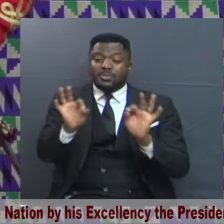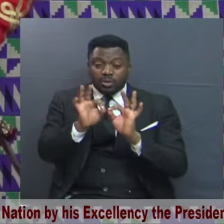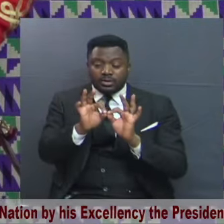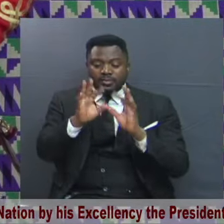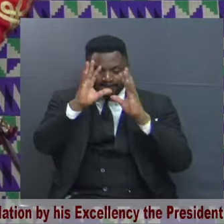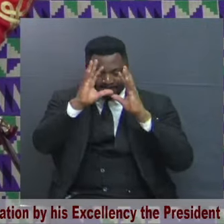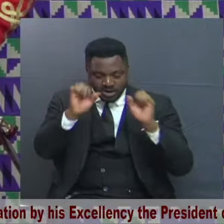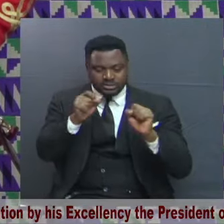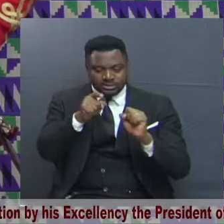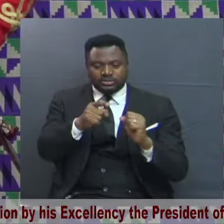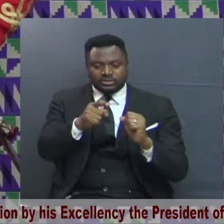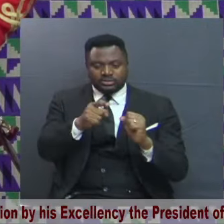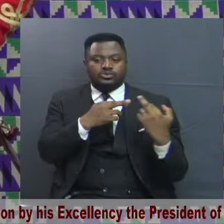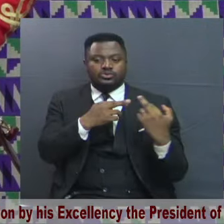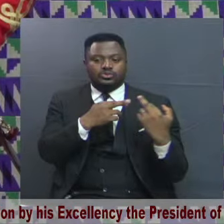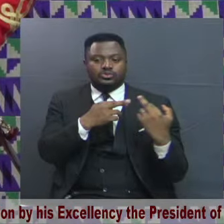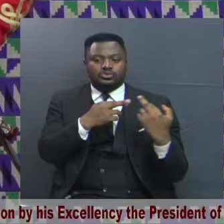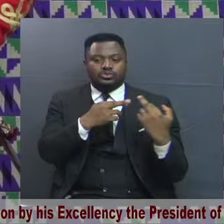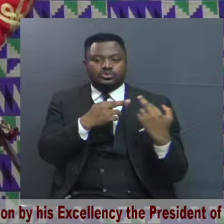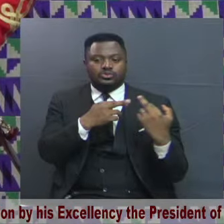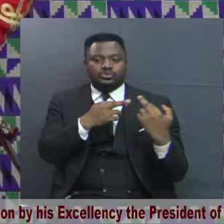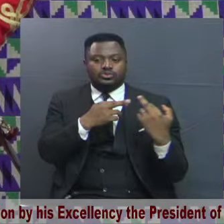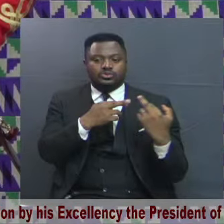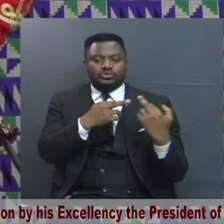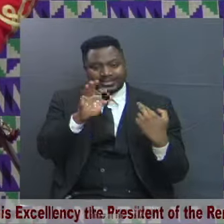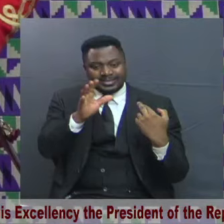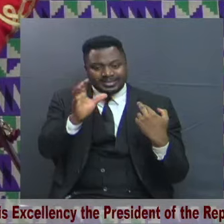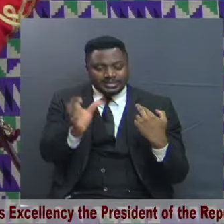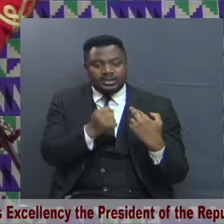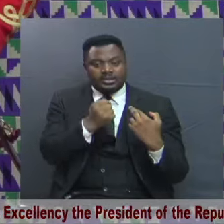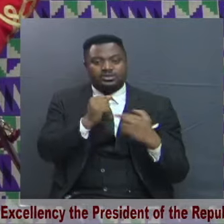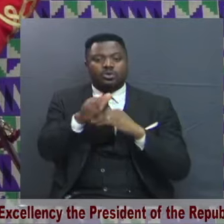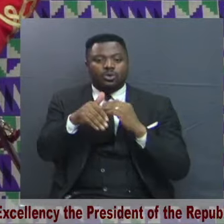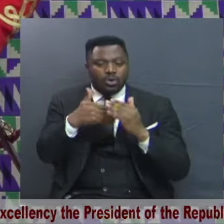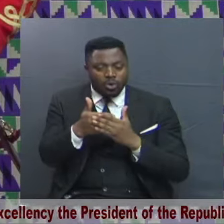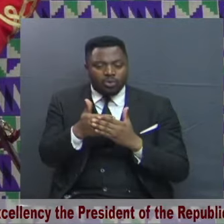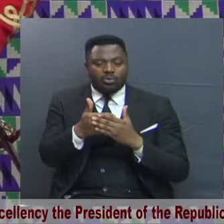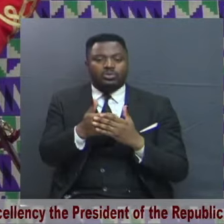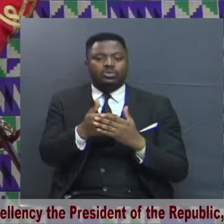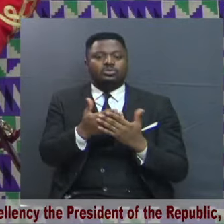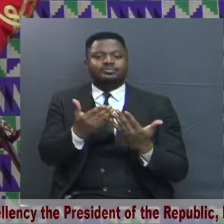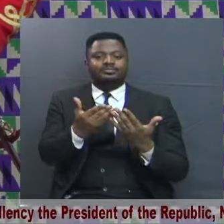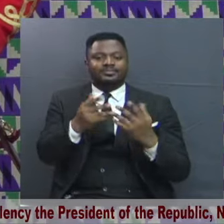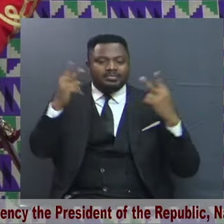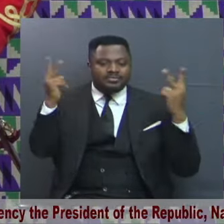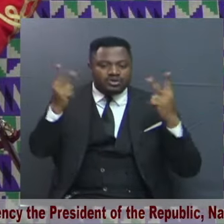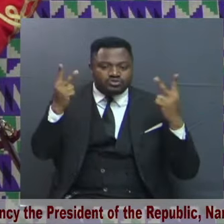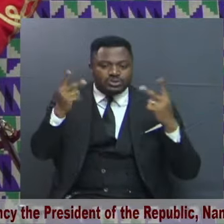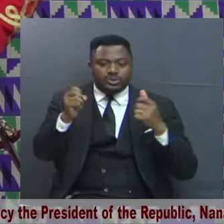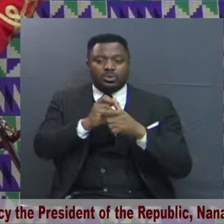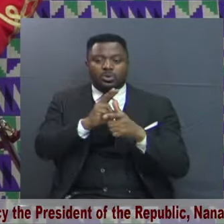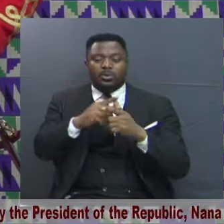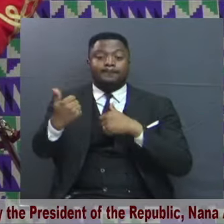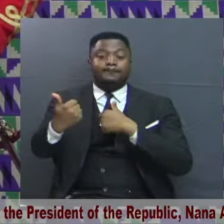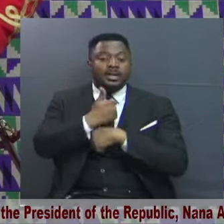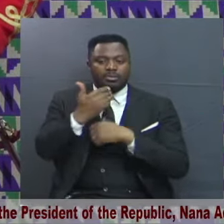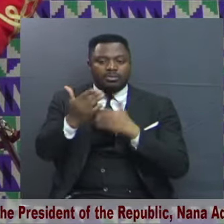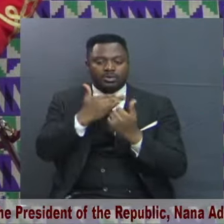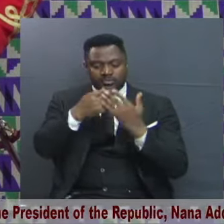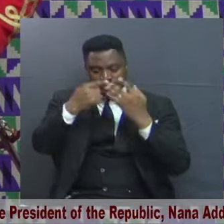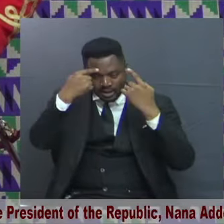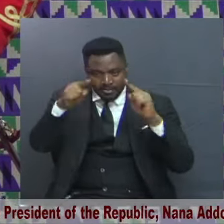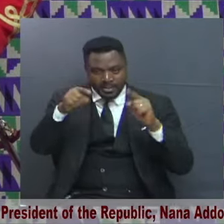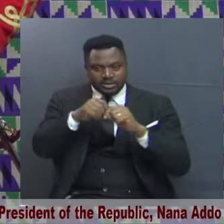President is responsible and therefore takes the credit or the blame for for whatever happens in his or